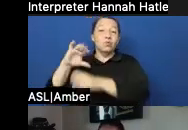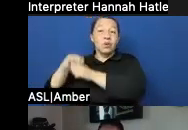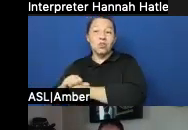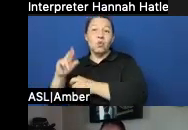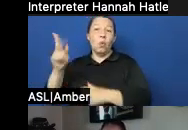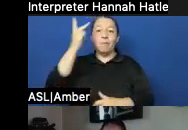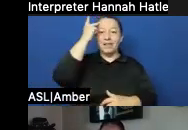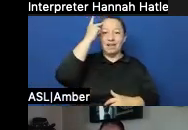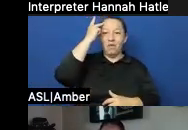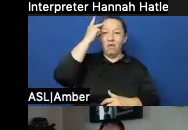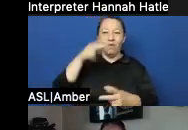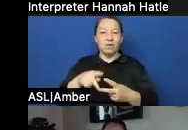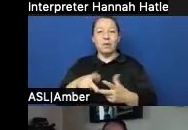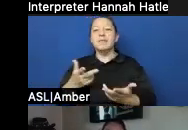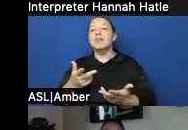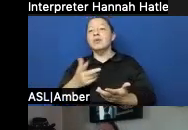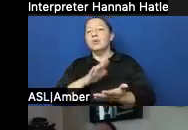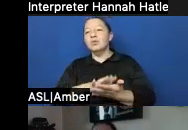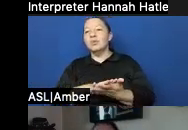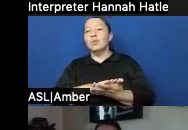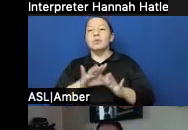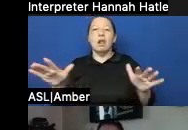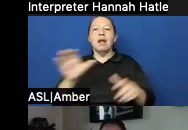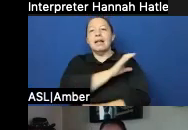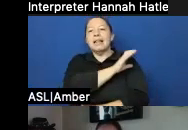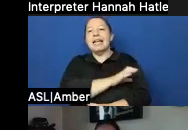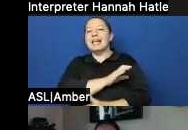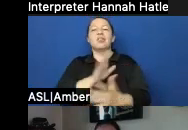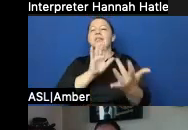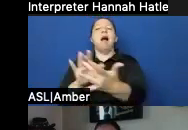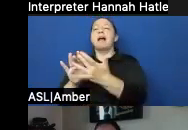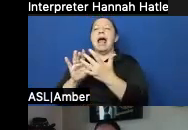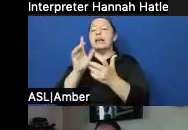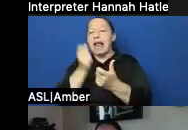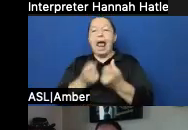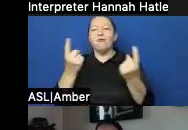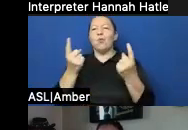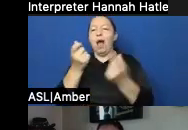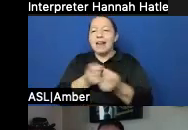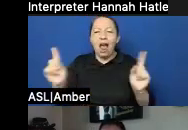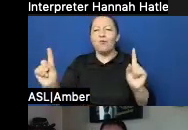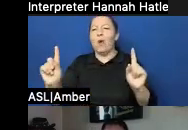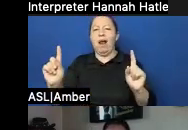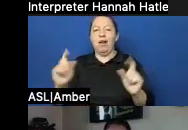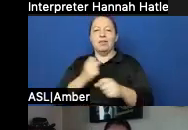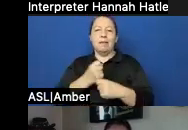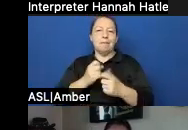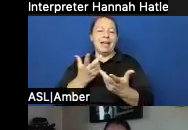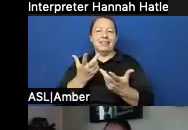Schools, clinics, I'm not going to go through the list. Just contact everyone everywhere that makes sense in your community where you see an intersection might happen.